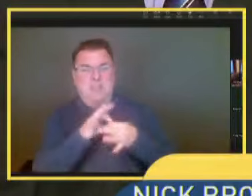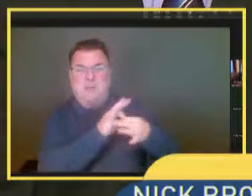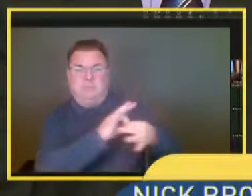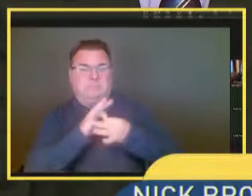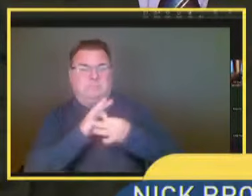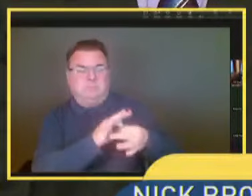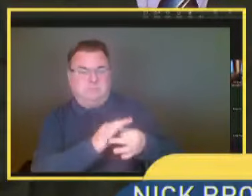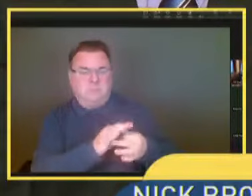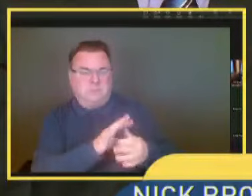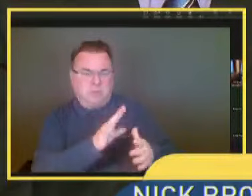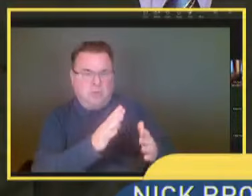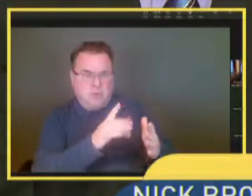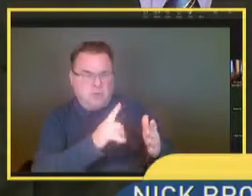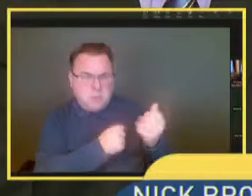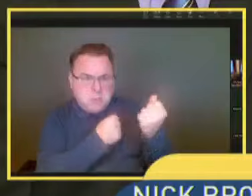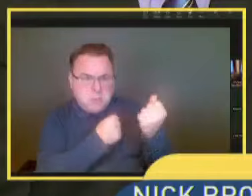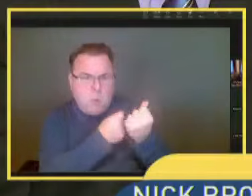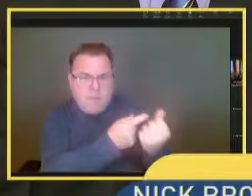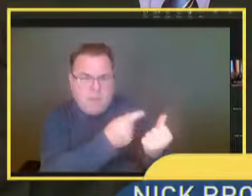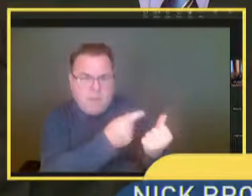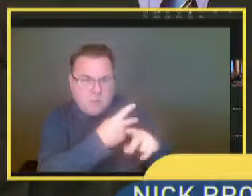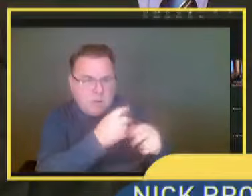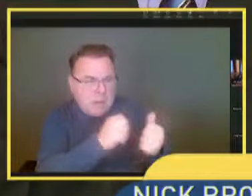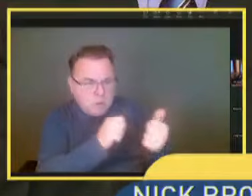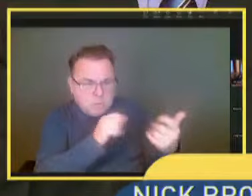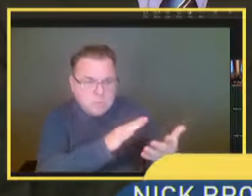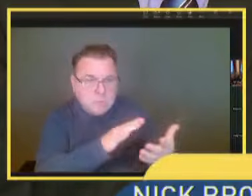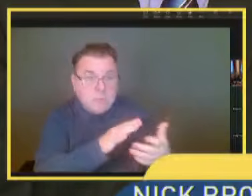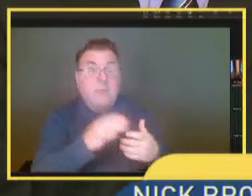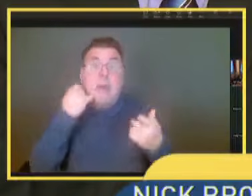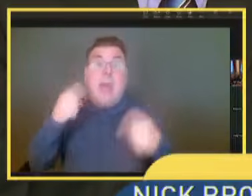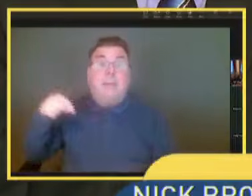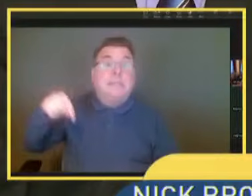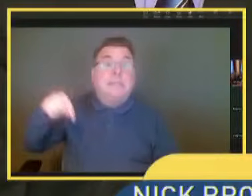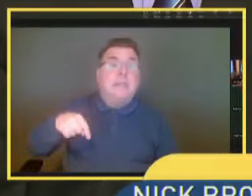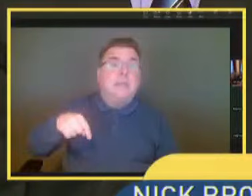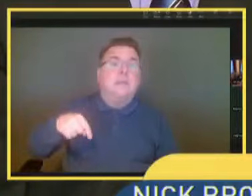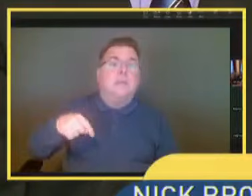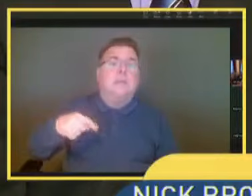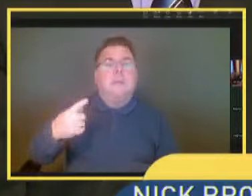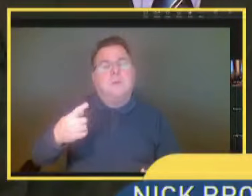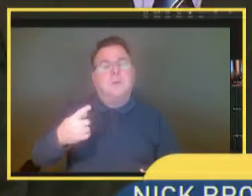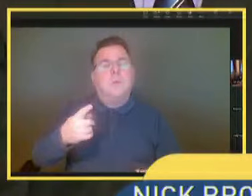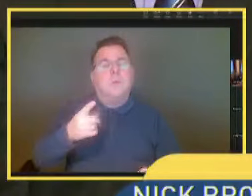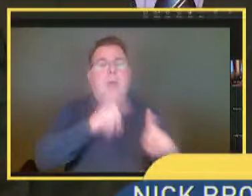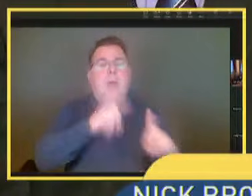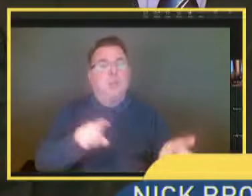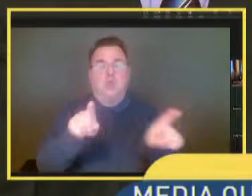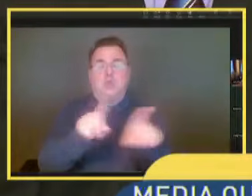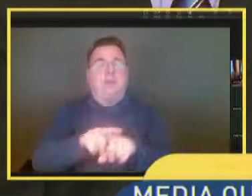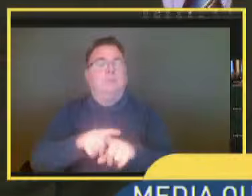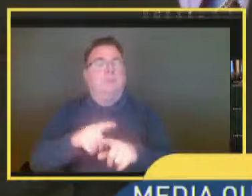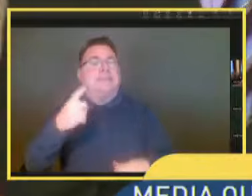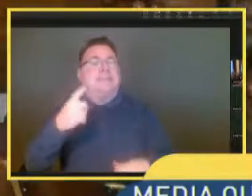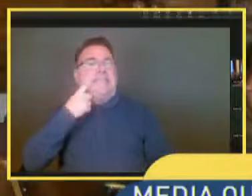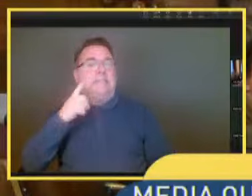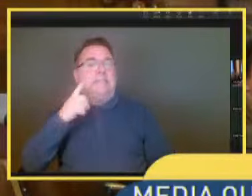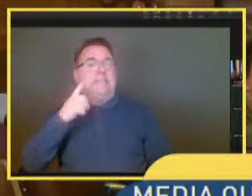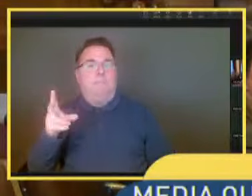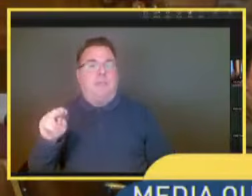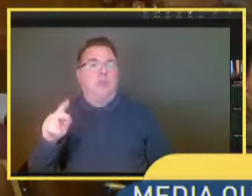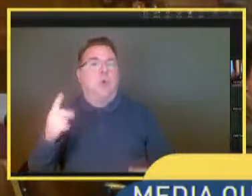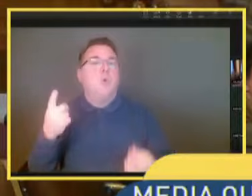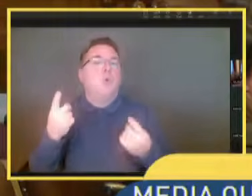support what they're doing. And if that happens in Washington State, we will be prepared to respond just like Minnesota has responded. Governor, you